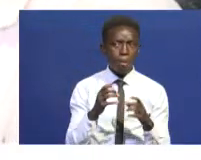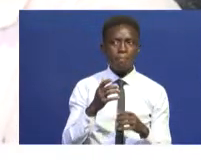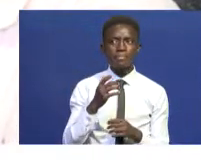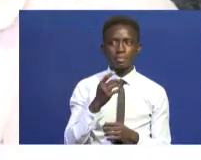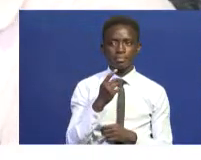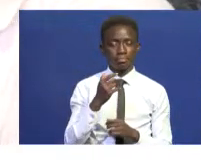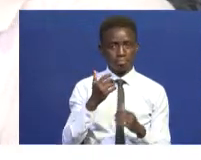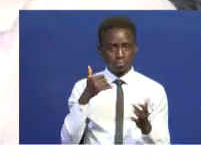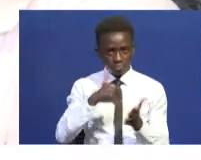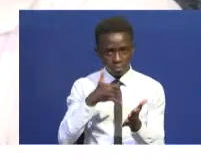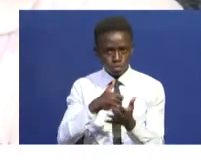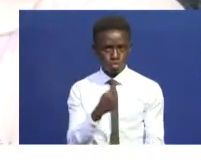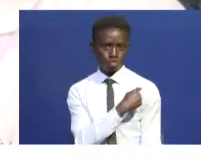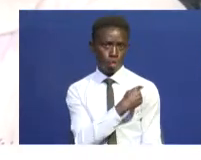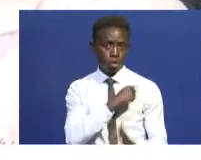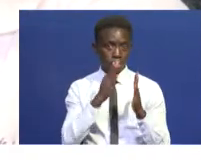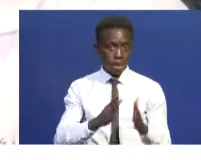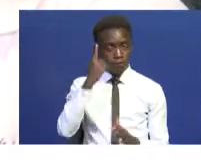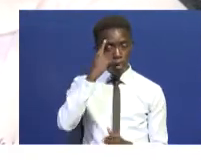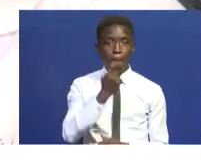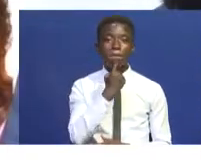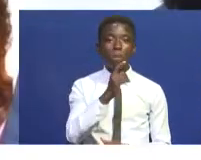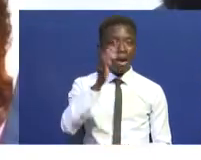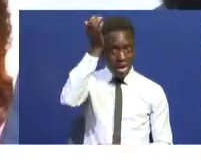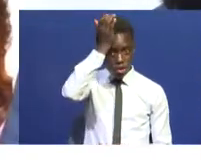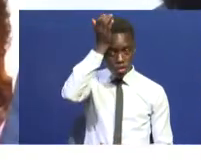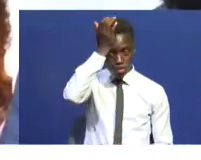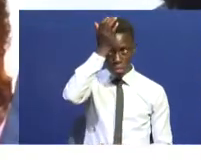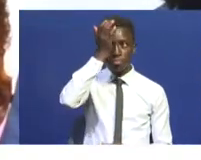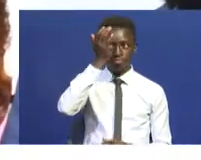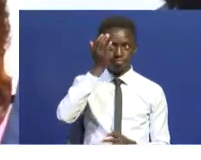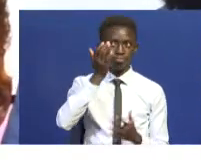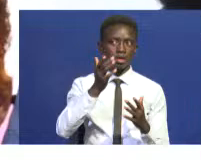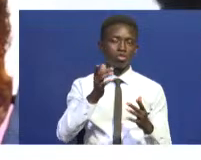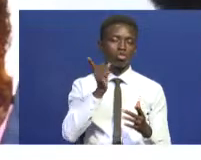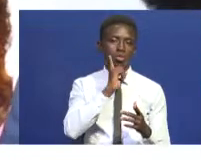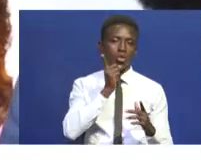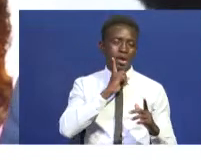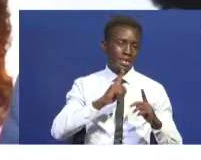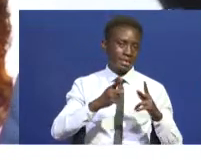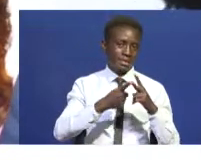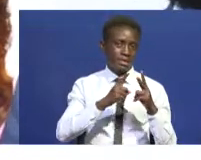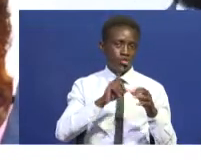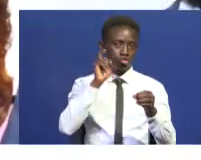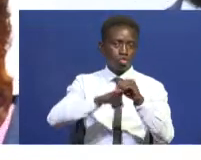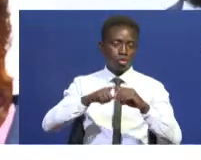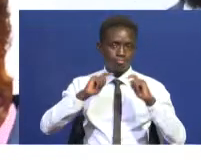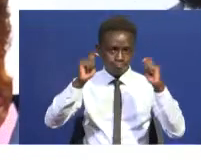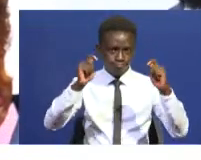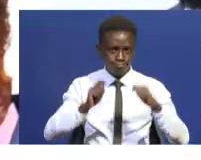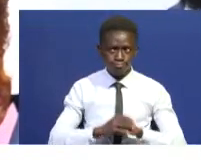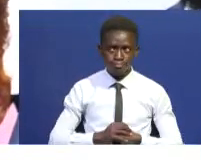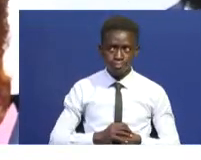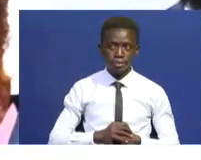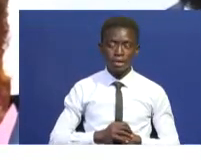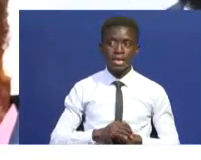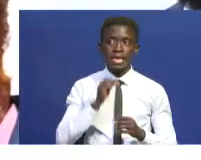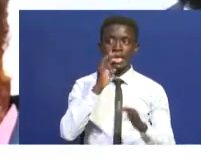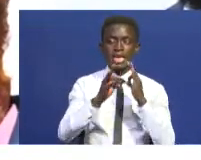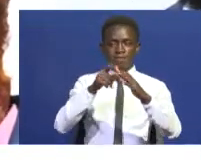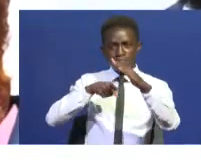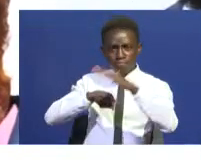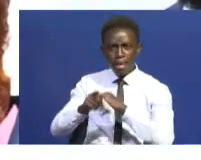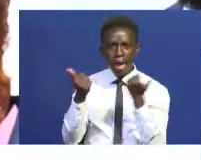Moi Eldoret watajitosa ulingoni hapo kesho. And if you visit any of the public hospitals, you'll